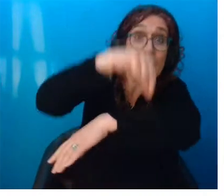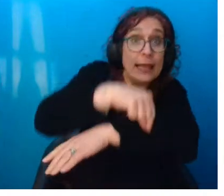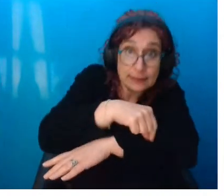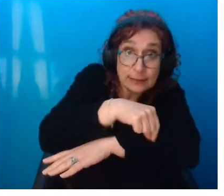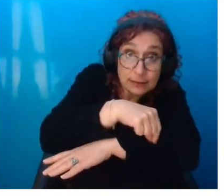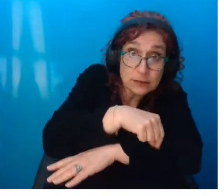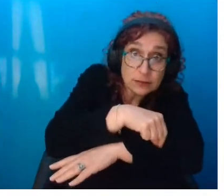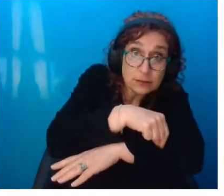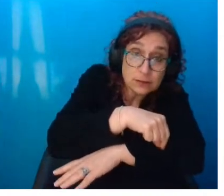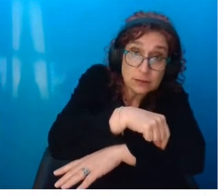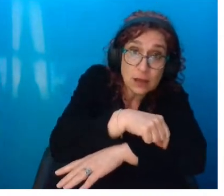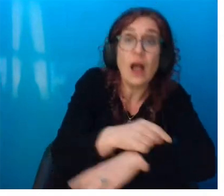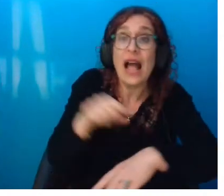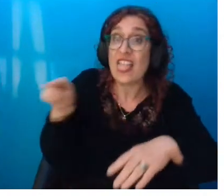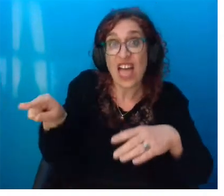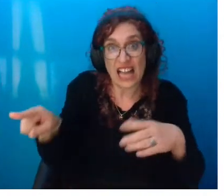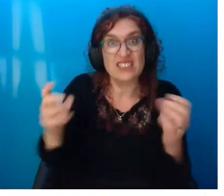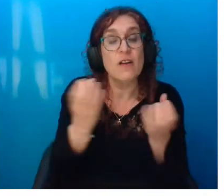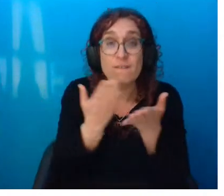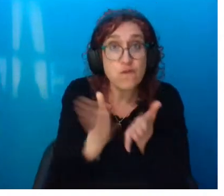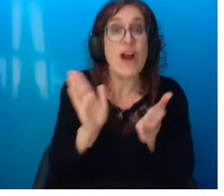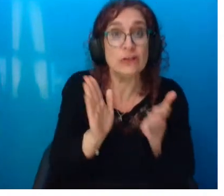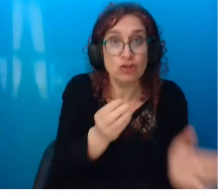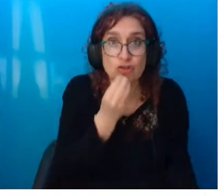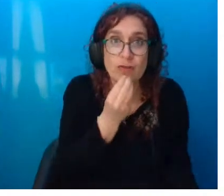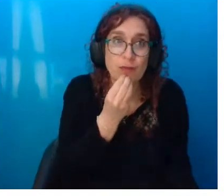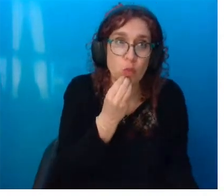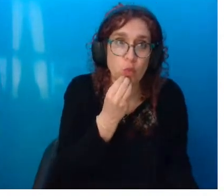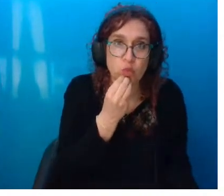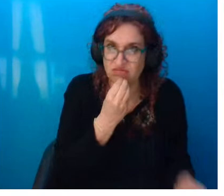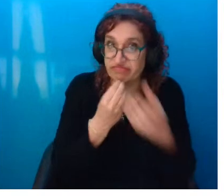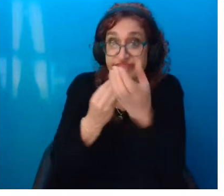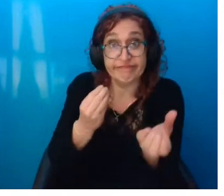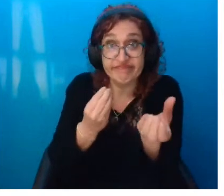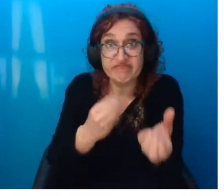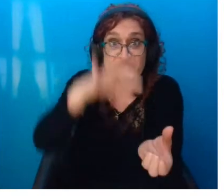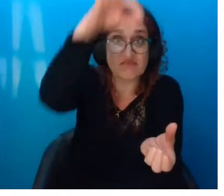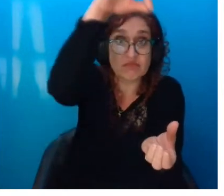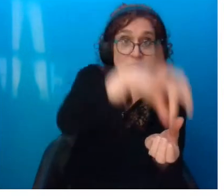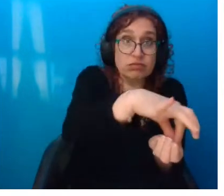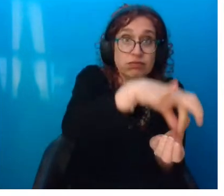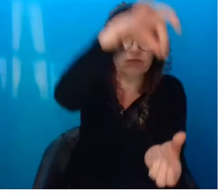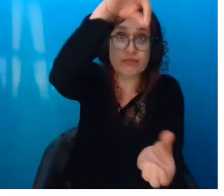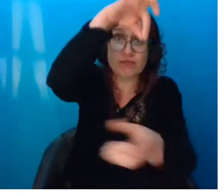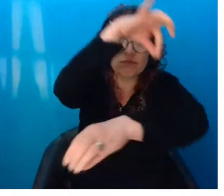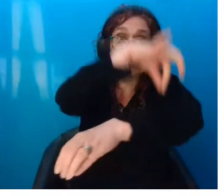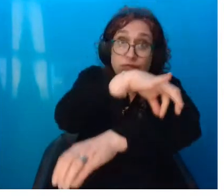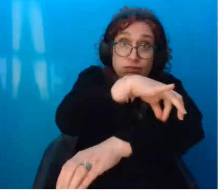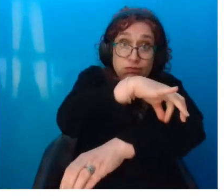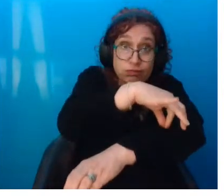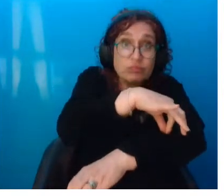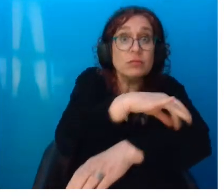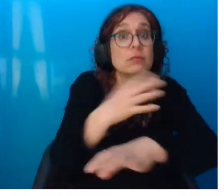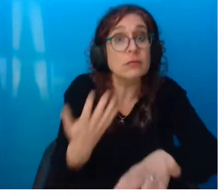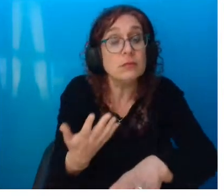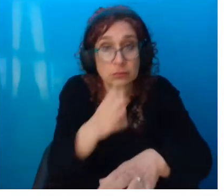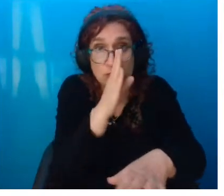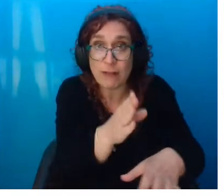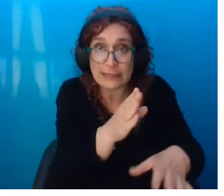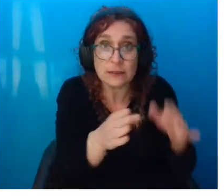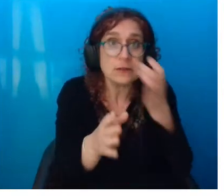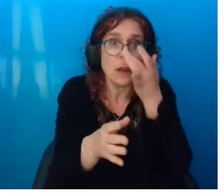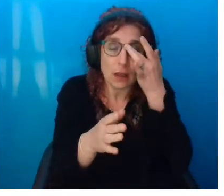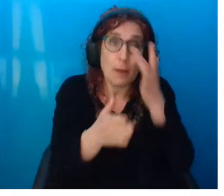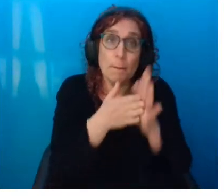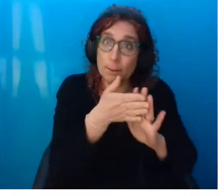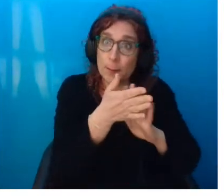and use fresh food, and you read it off in the same way. And that can be funny at times as we try to prepare foods to do